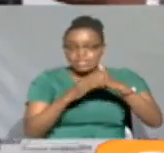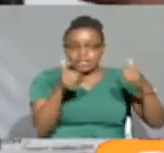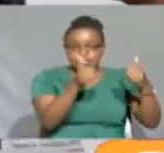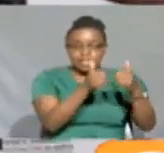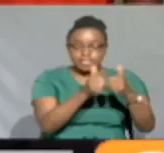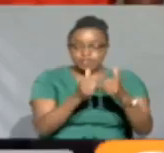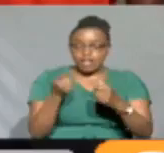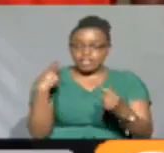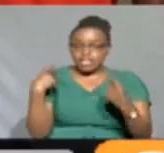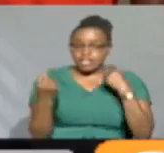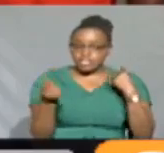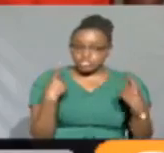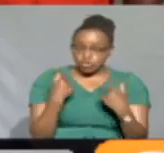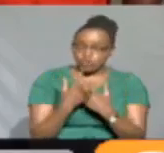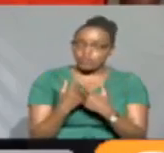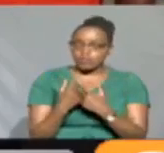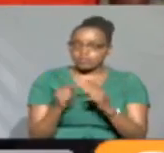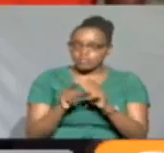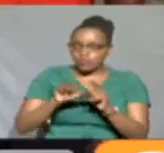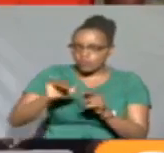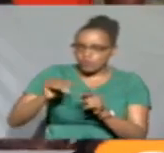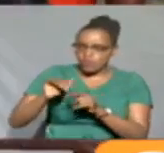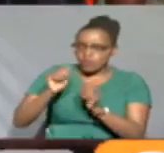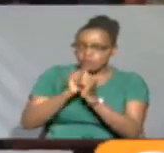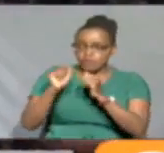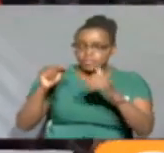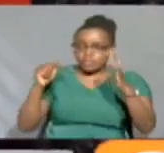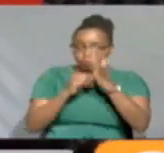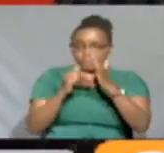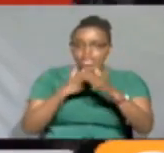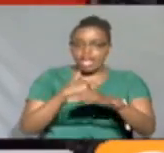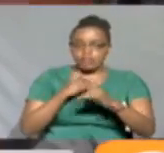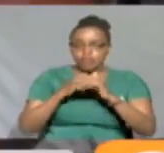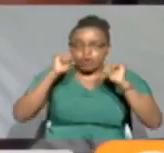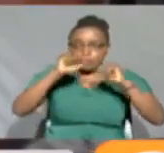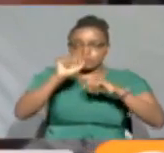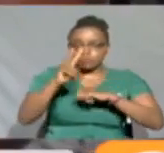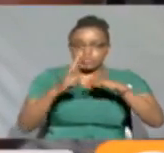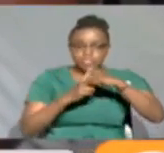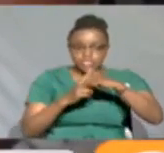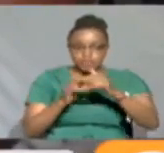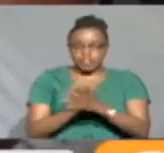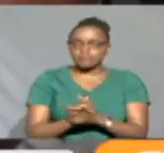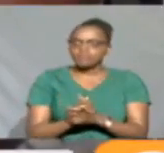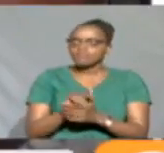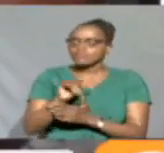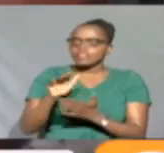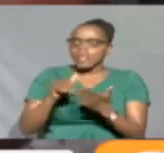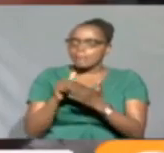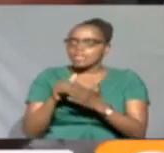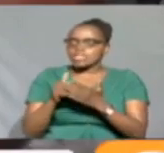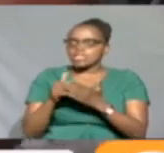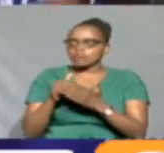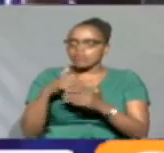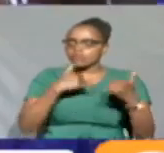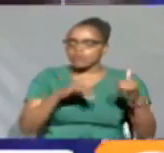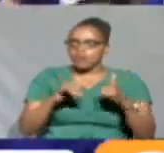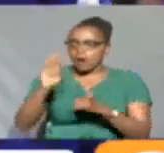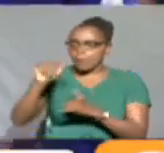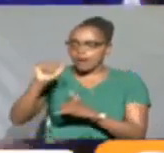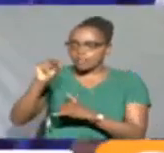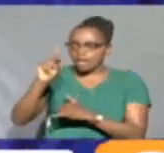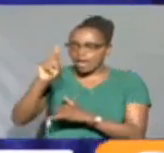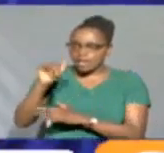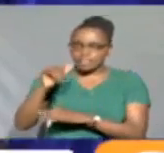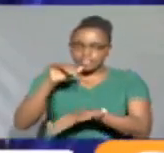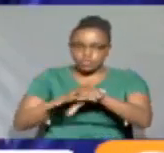as the Kericho-based side bagged 15 points out of a possible 27. The midfielder, who has already signed for Bandari FC,